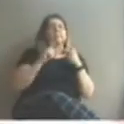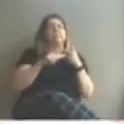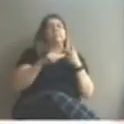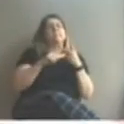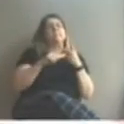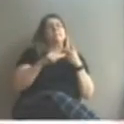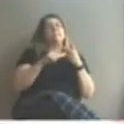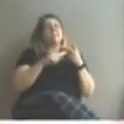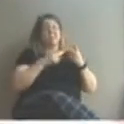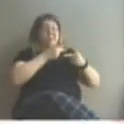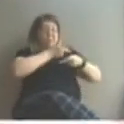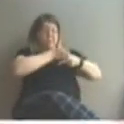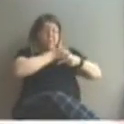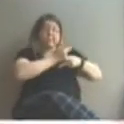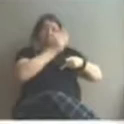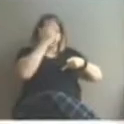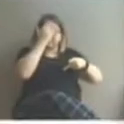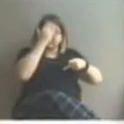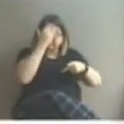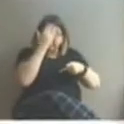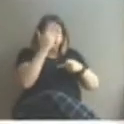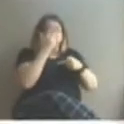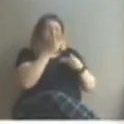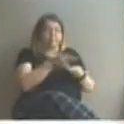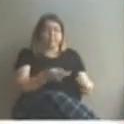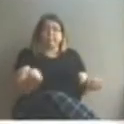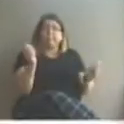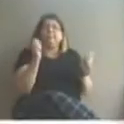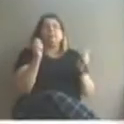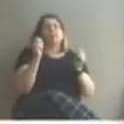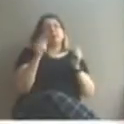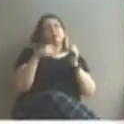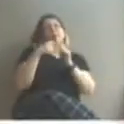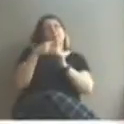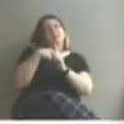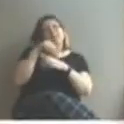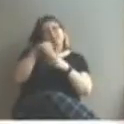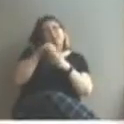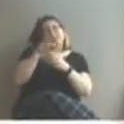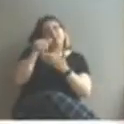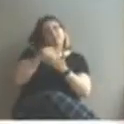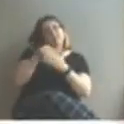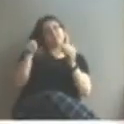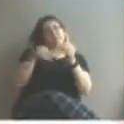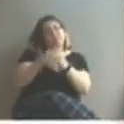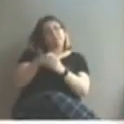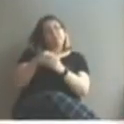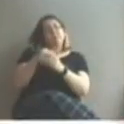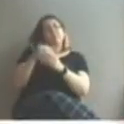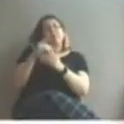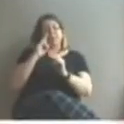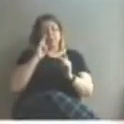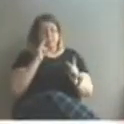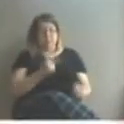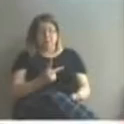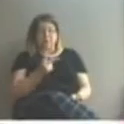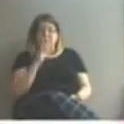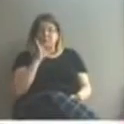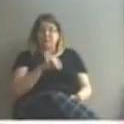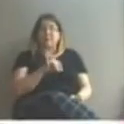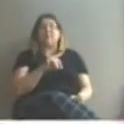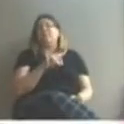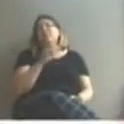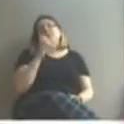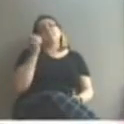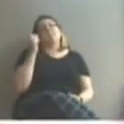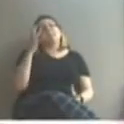The oversight, the knowledge of it goes away. But also, I was in central office as part of an operations department that oversaw this. There are